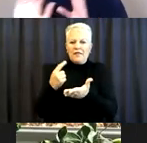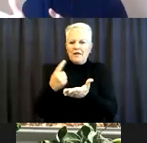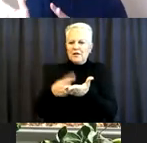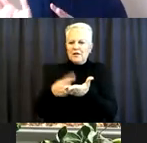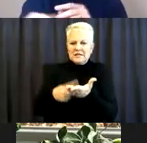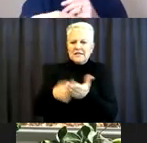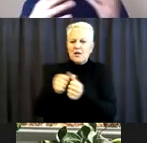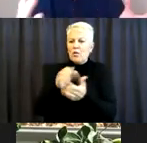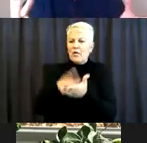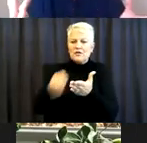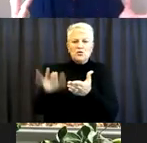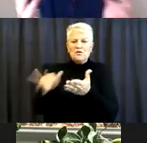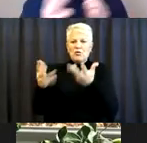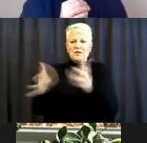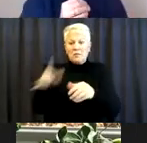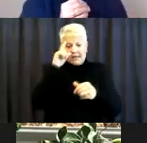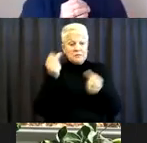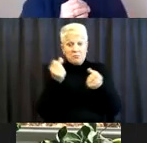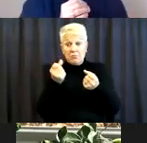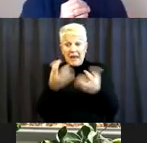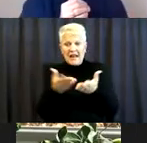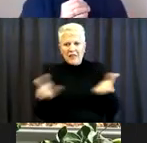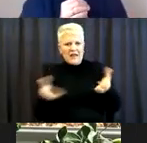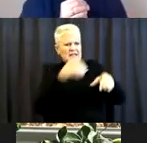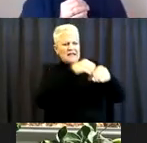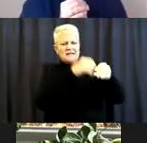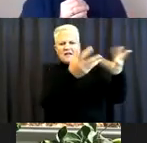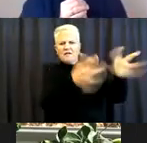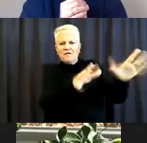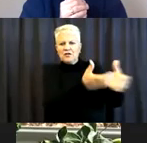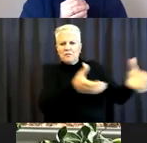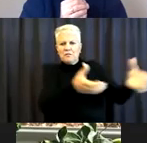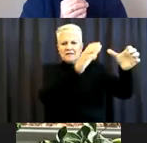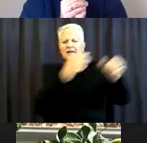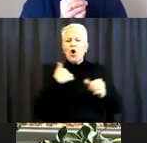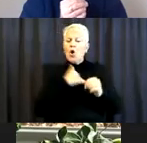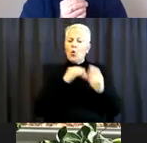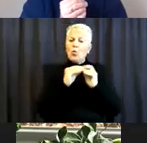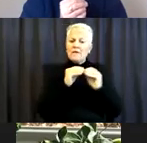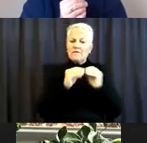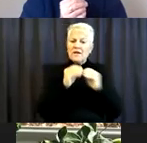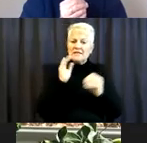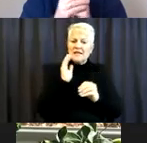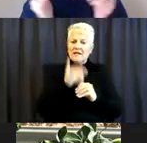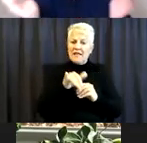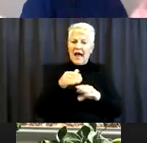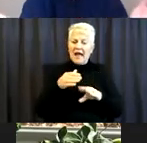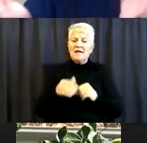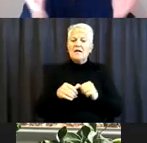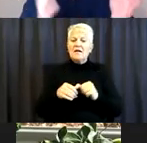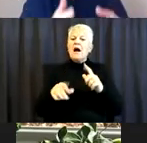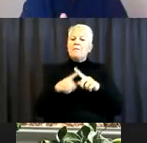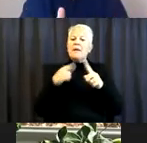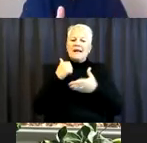that were done, because there were a lot of things in there. It just had a lot of fixing to do, and we did fix it after that, but it helped to be able to bring